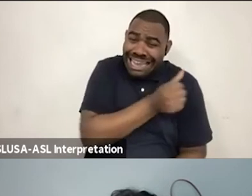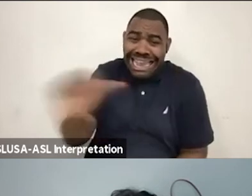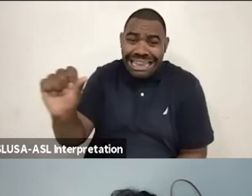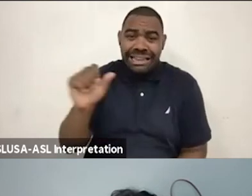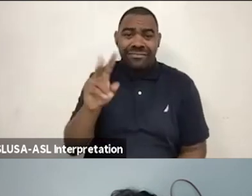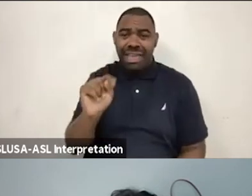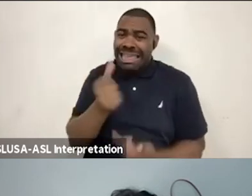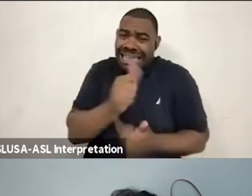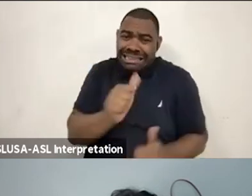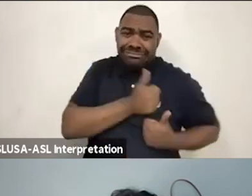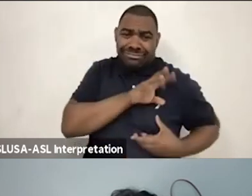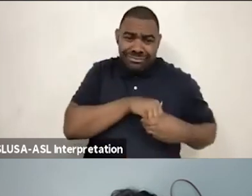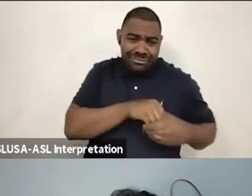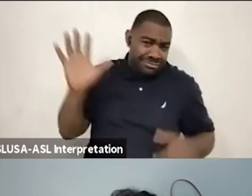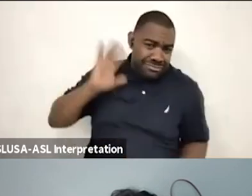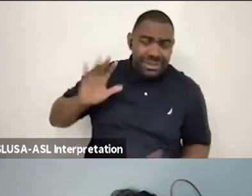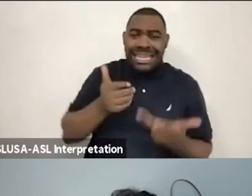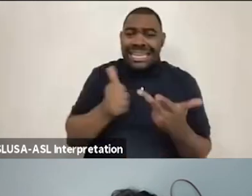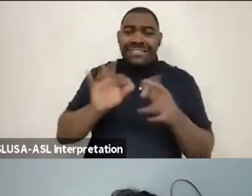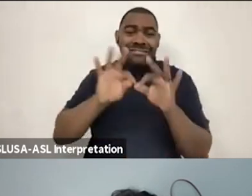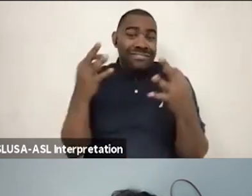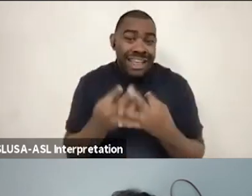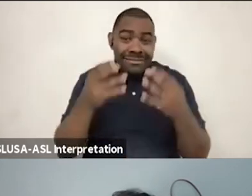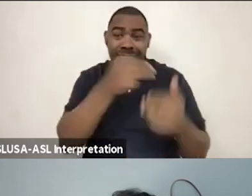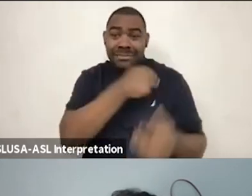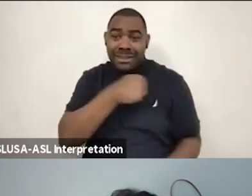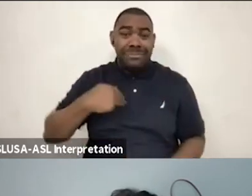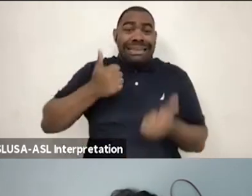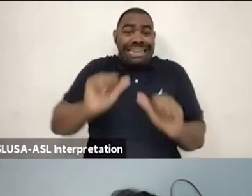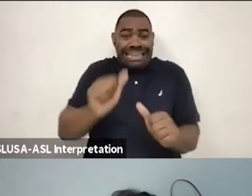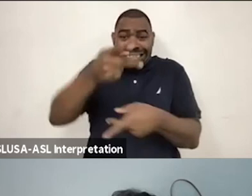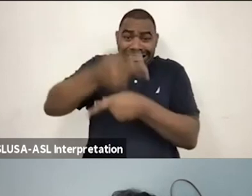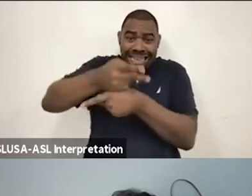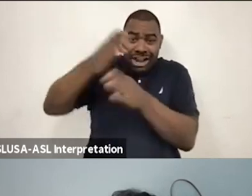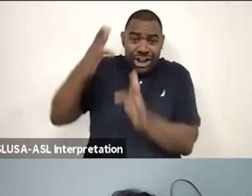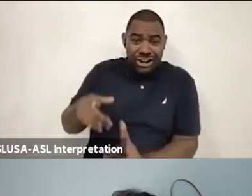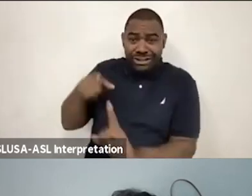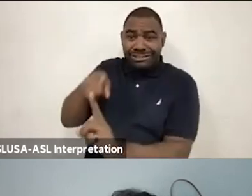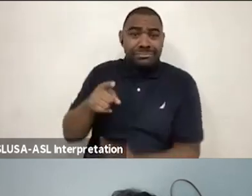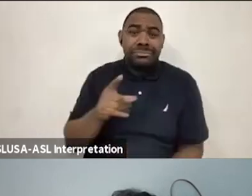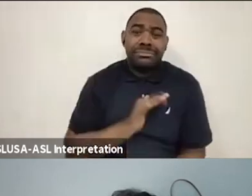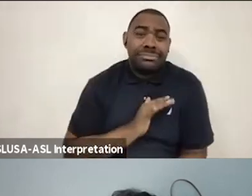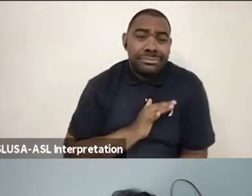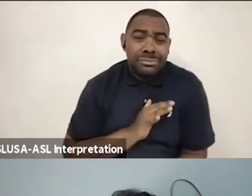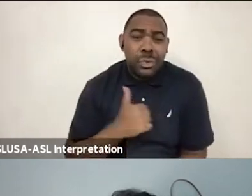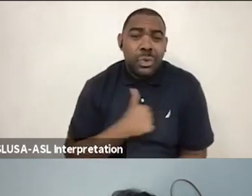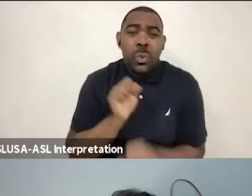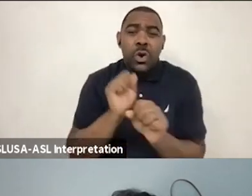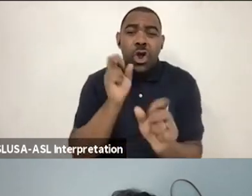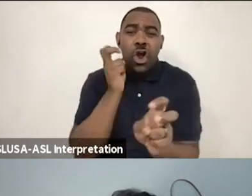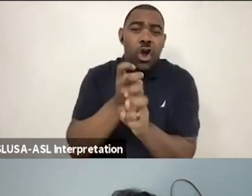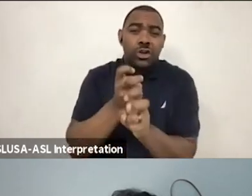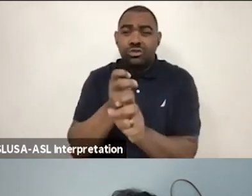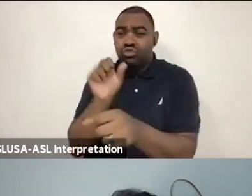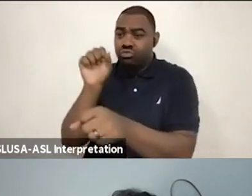any veteran, any veteran family member, any caretaker, and most importantly, we're really working very hard